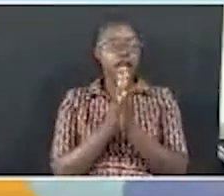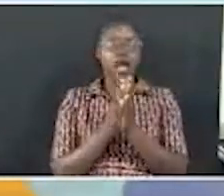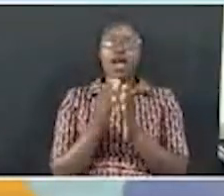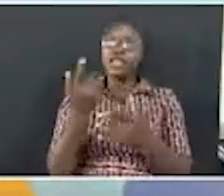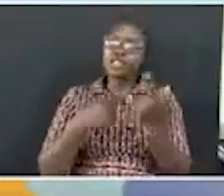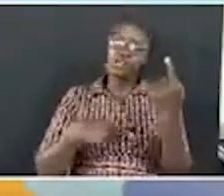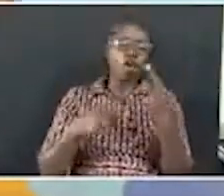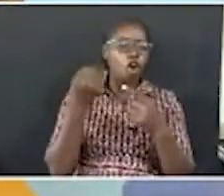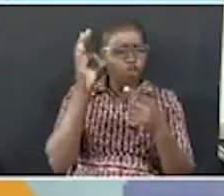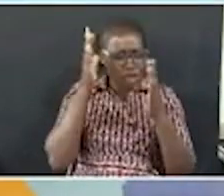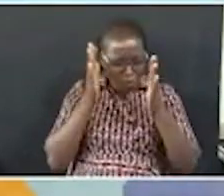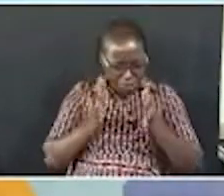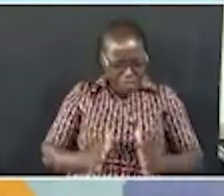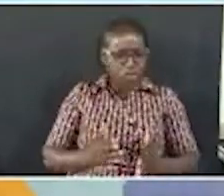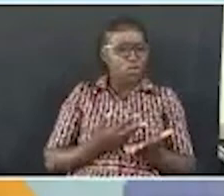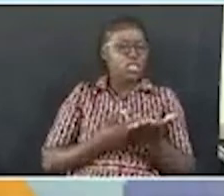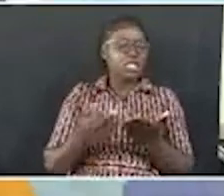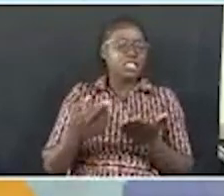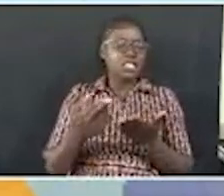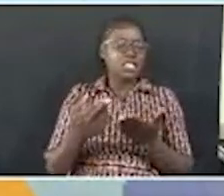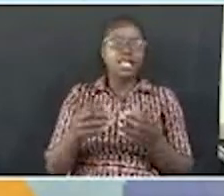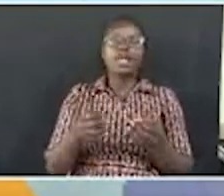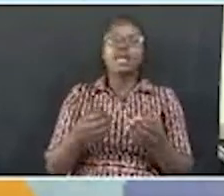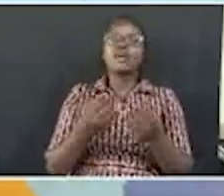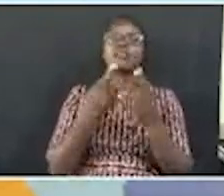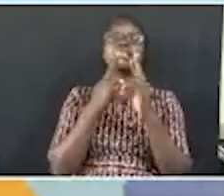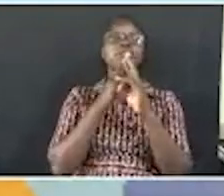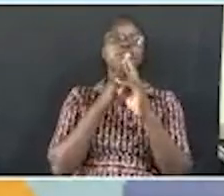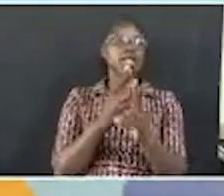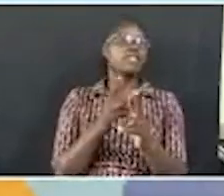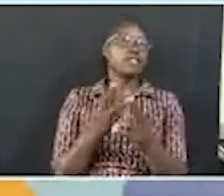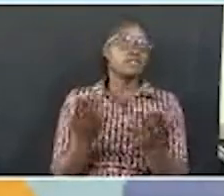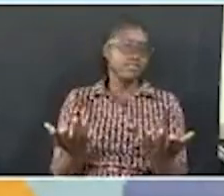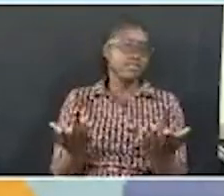of a righteous person availeth much.